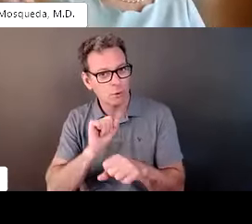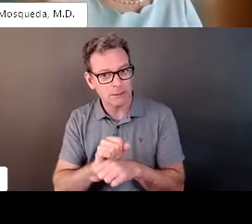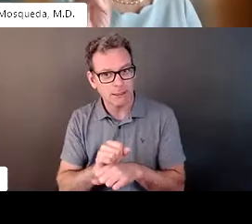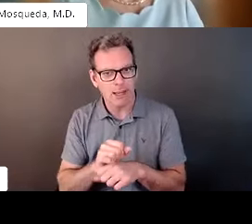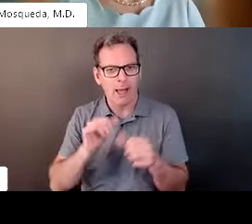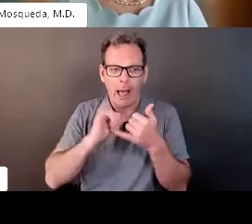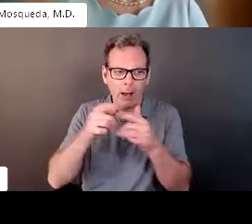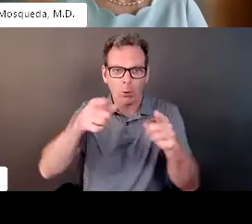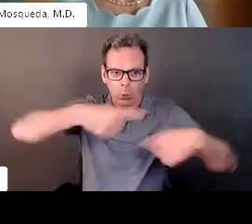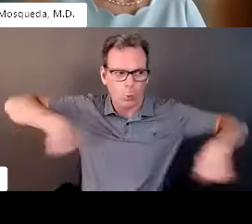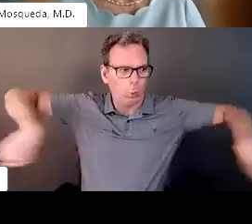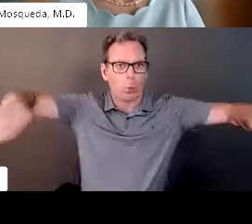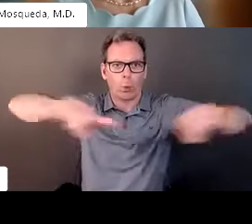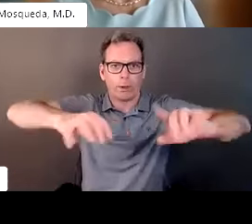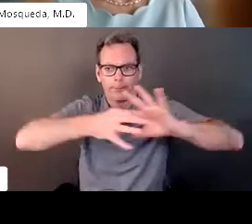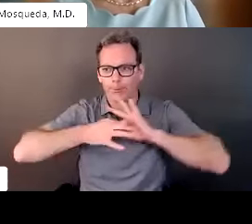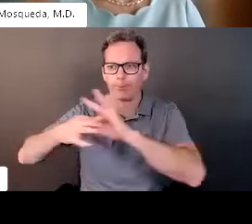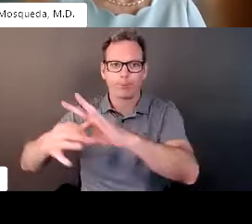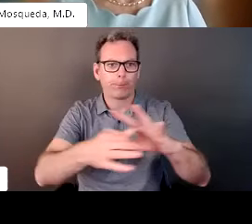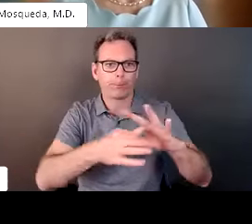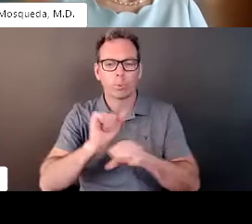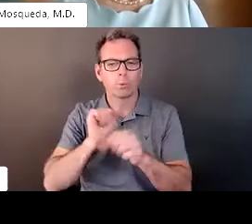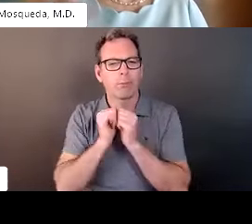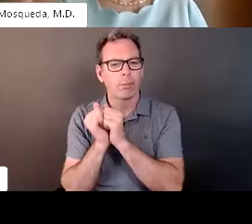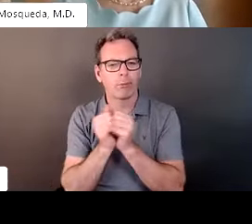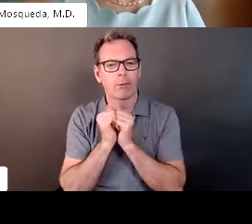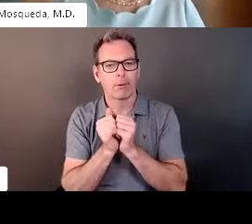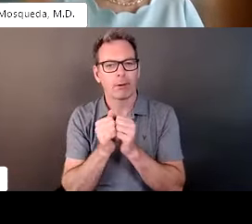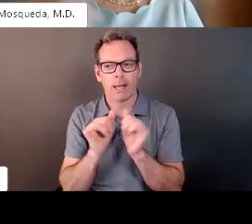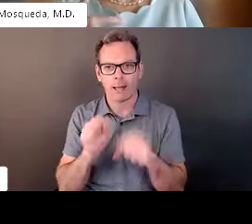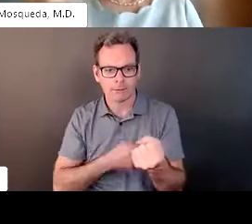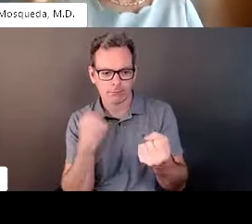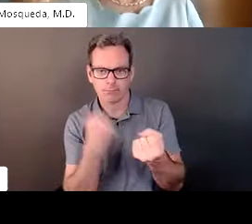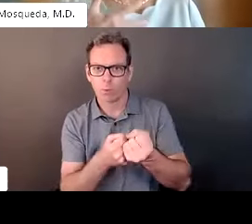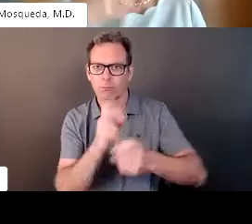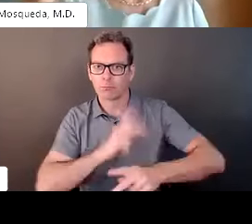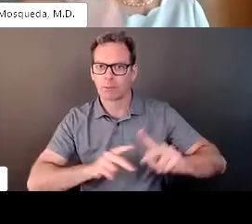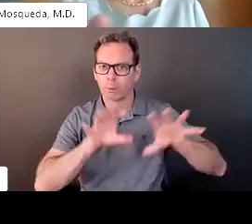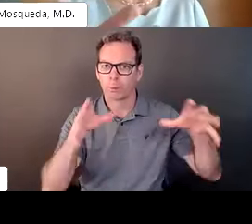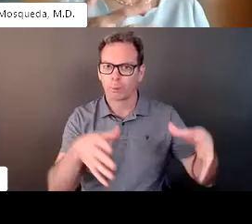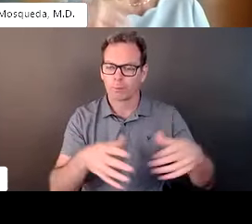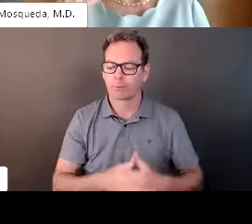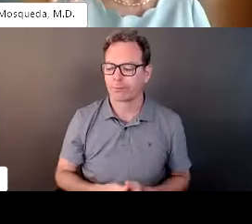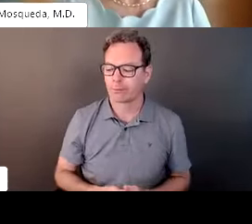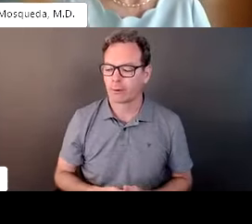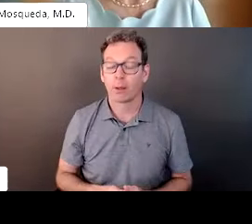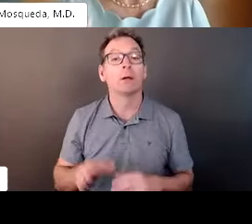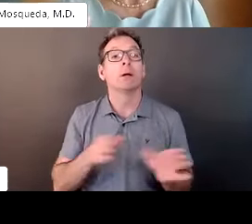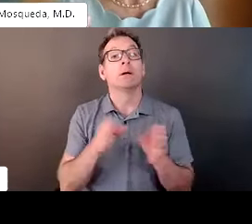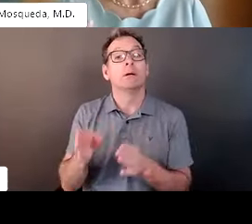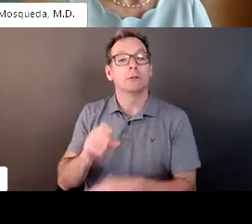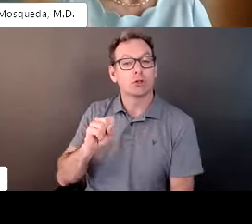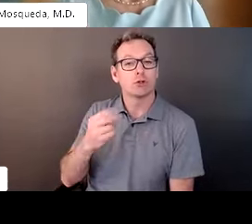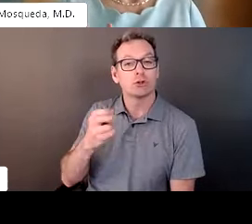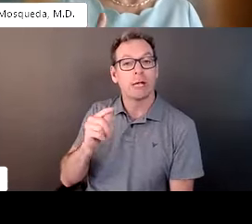work together on behalf of the people that we're serving. But even shelters often can't handle having an older adult in